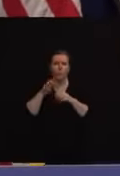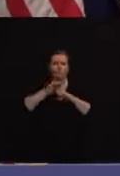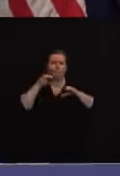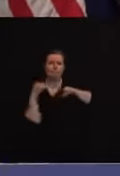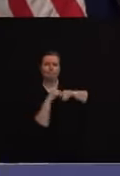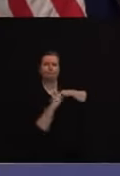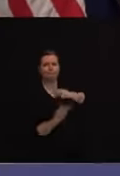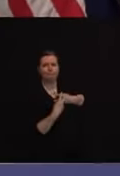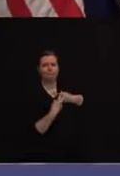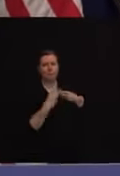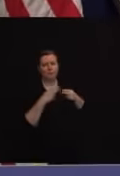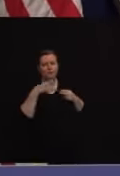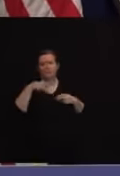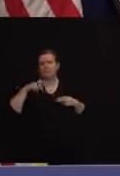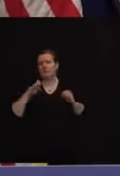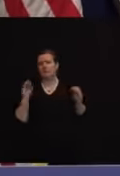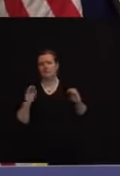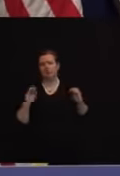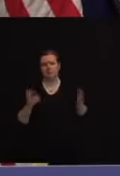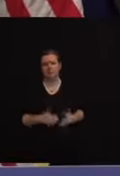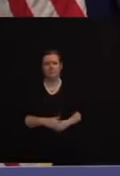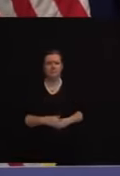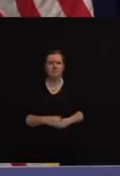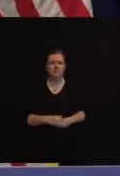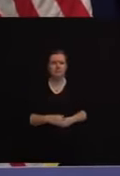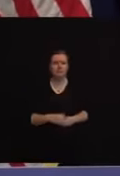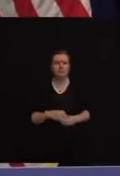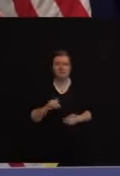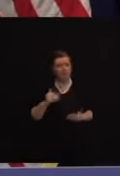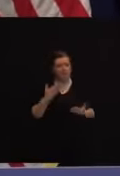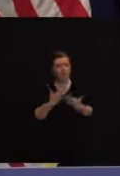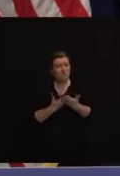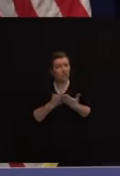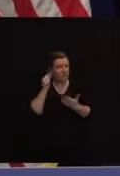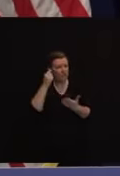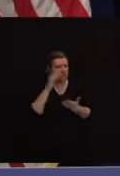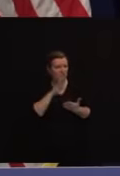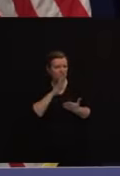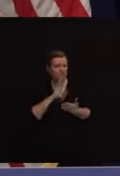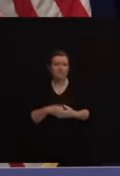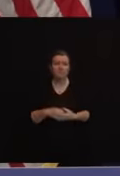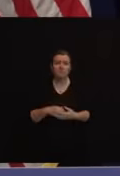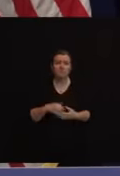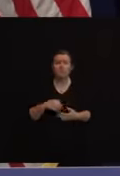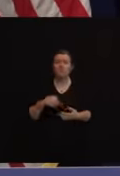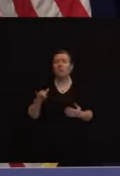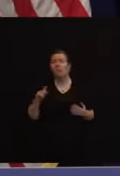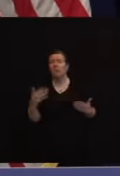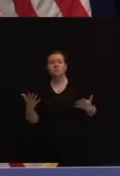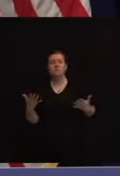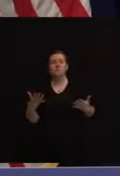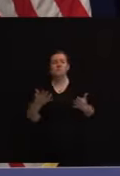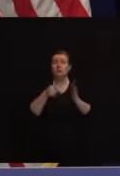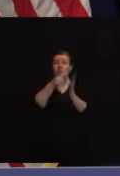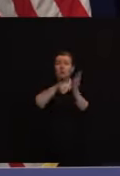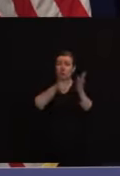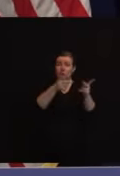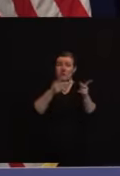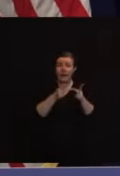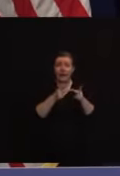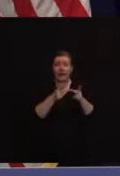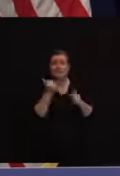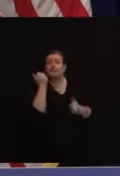also about compliance. So hats off to the say the elective surgery places and the dentists who stood up and said, you know what,